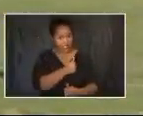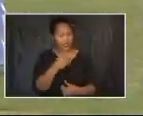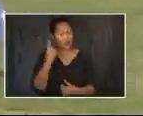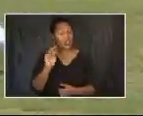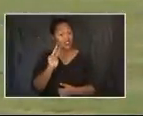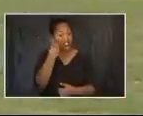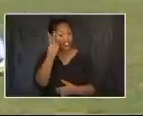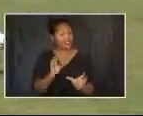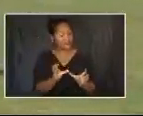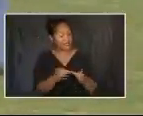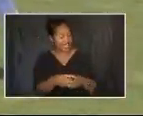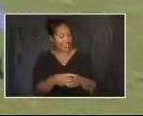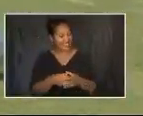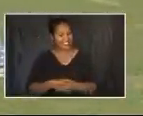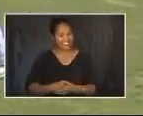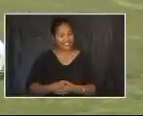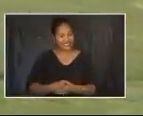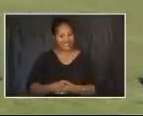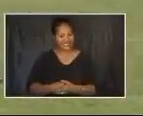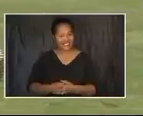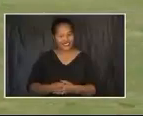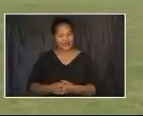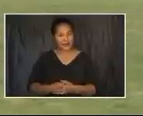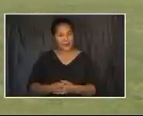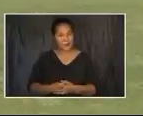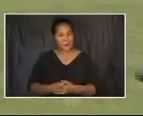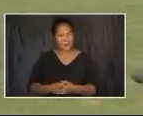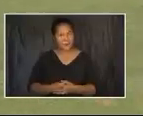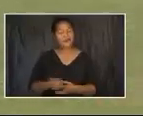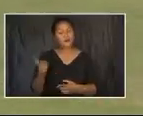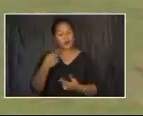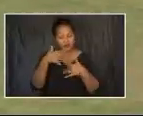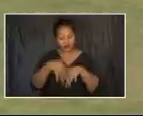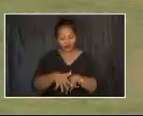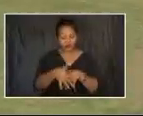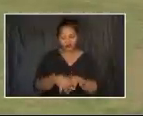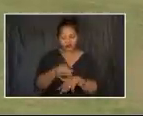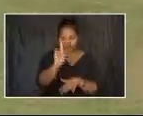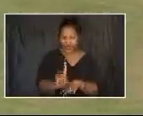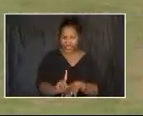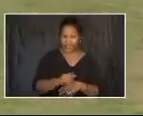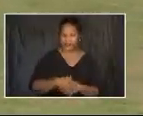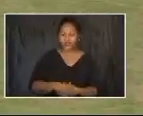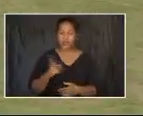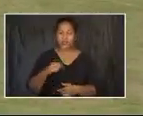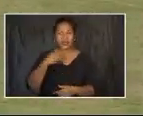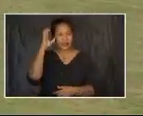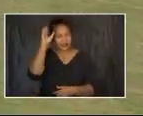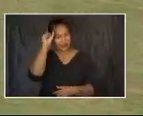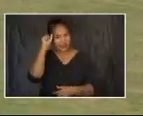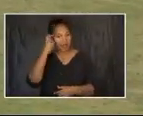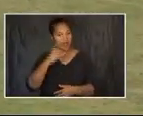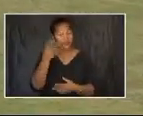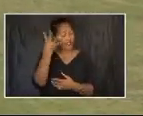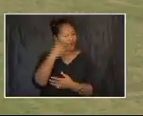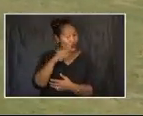katolu ni matai balu pole ni bagi balu tungo era kena mai bangana no mai nai ka vasa nga bulu kabitu ni